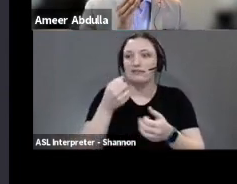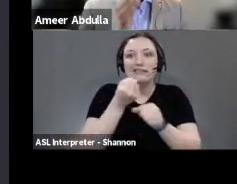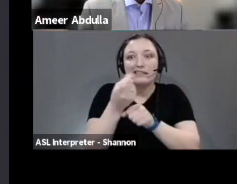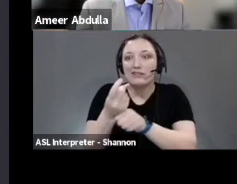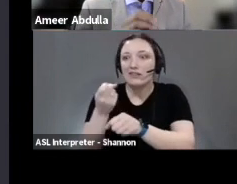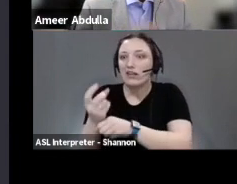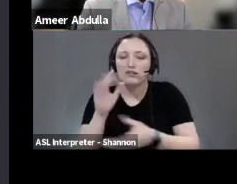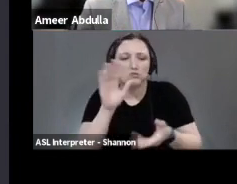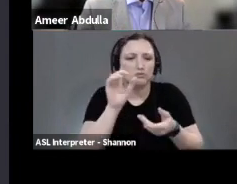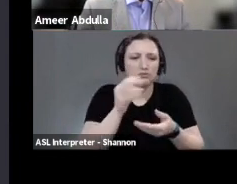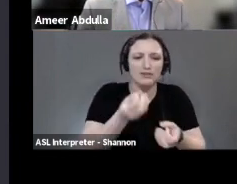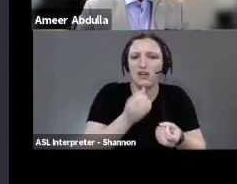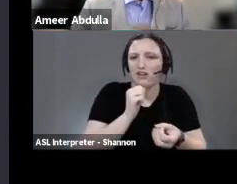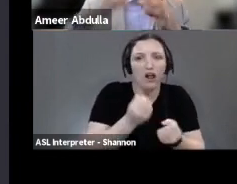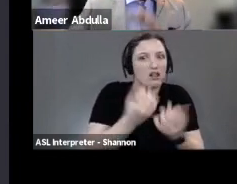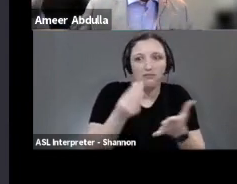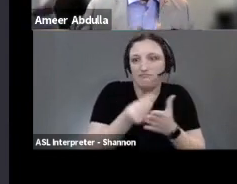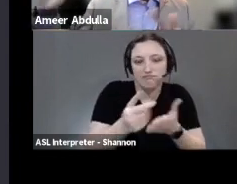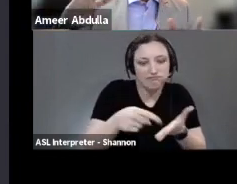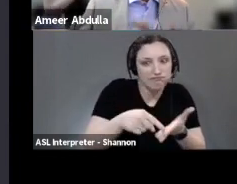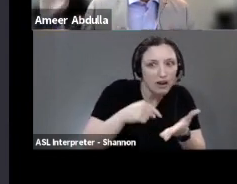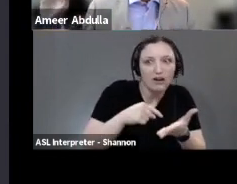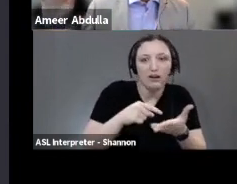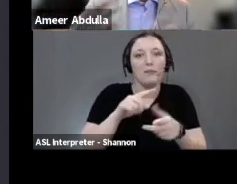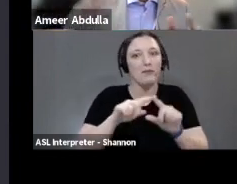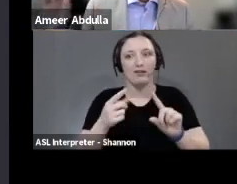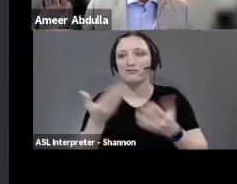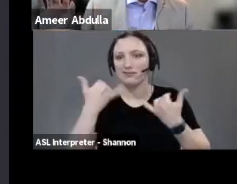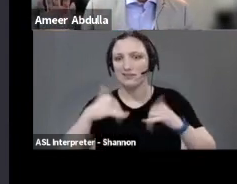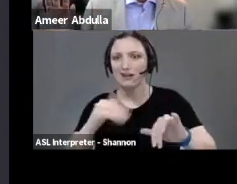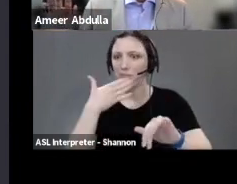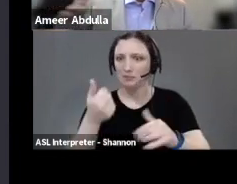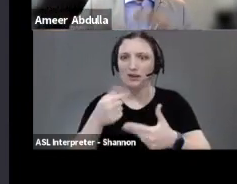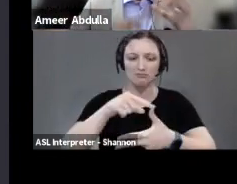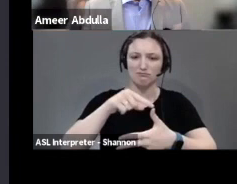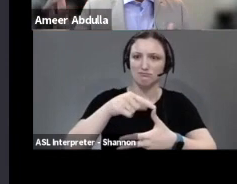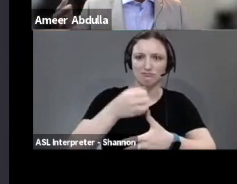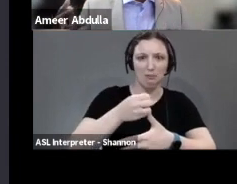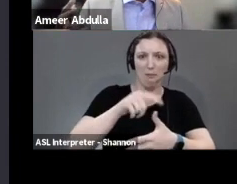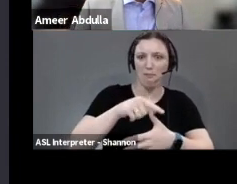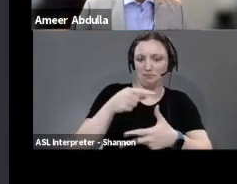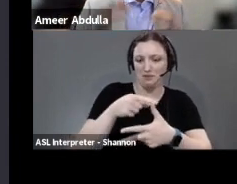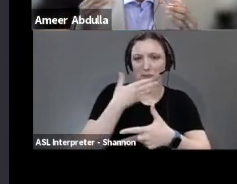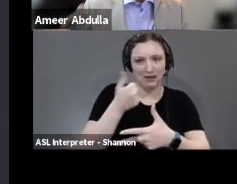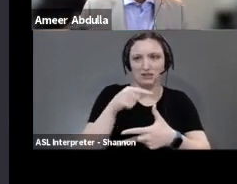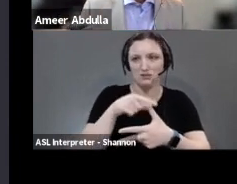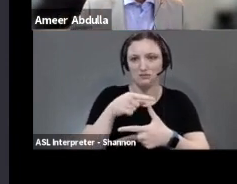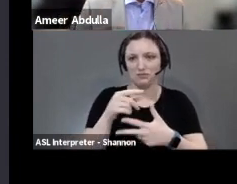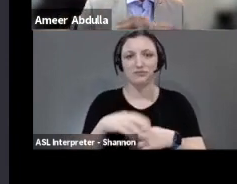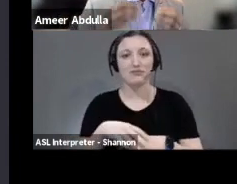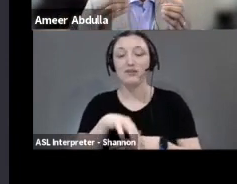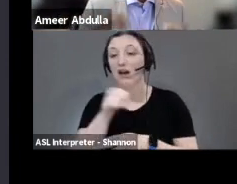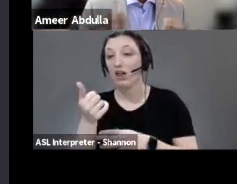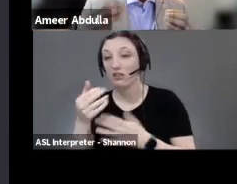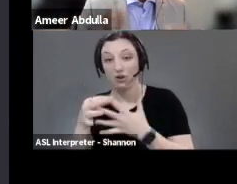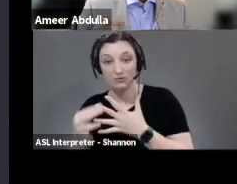are significant tax advantages. We haven't even talked about the rest of the things, the rest of considerations, the other options. We're just talking salary,